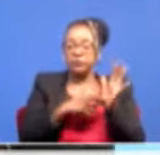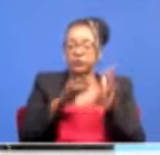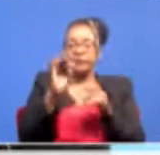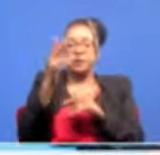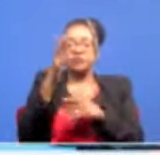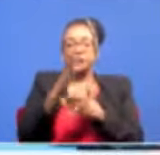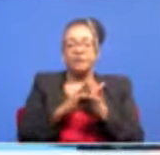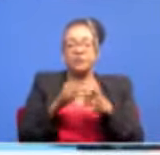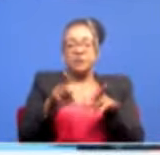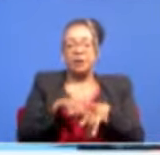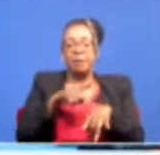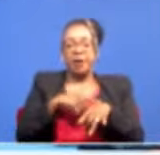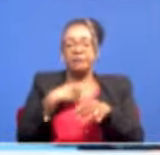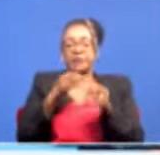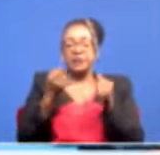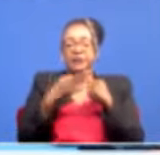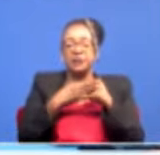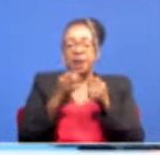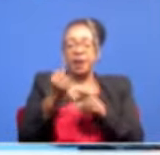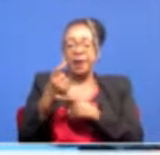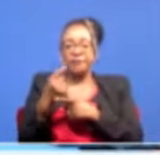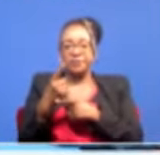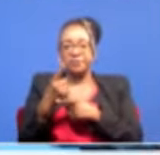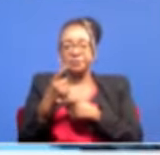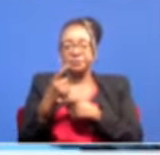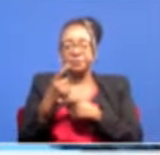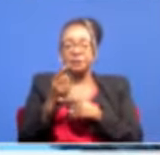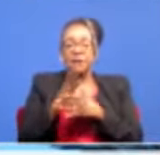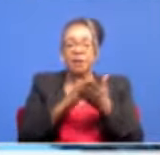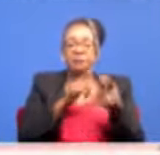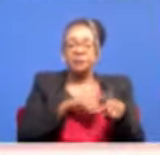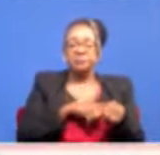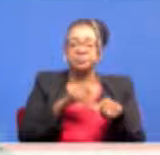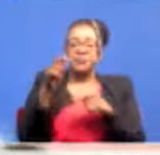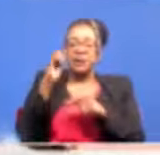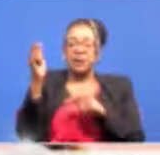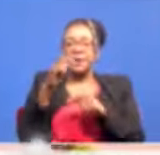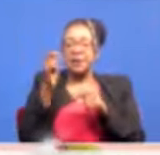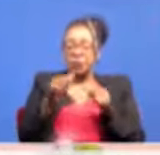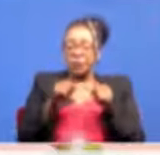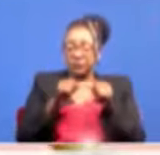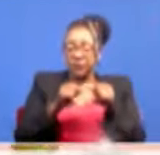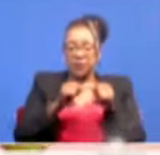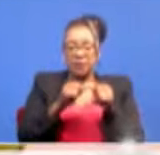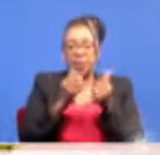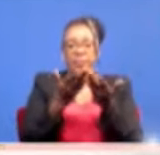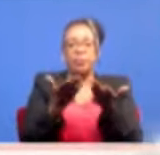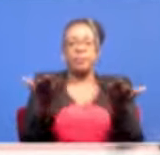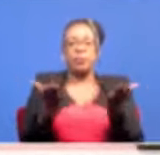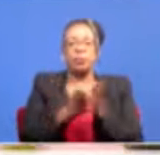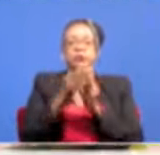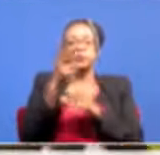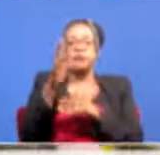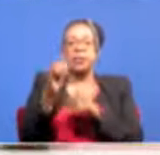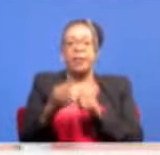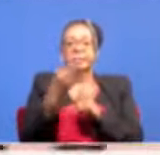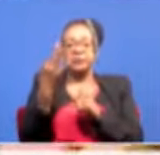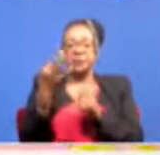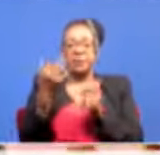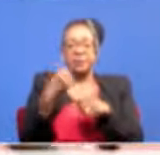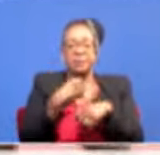took an 18-11 lead. At halftime, Kenya was still on the driving seat with the 2013 lead heading into the